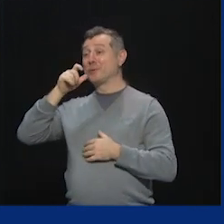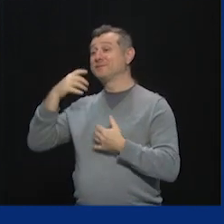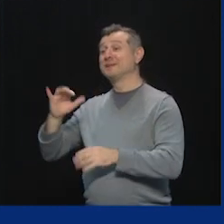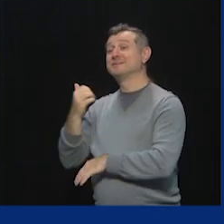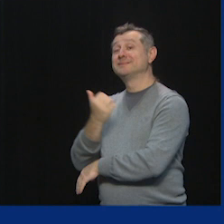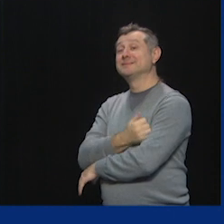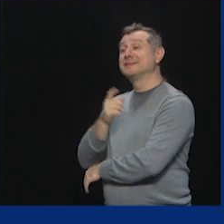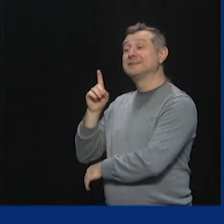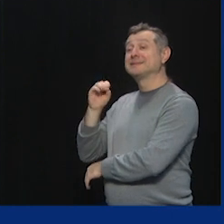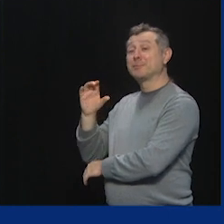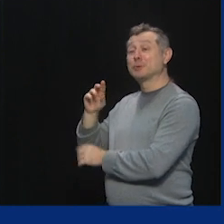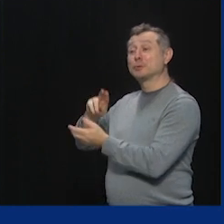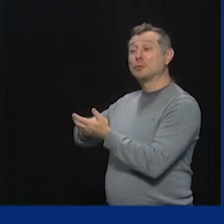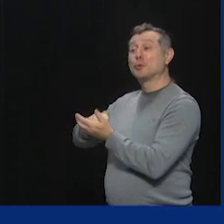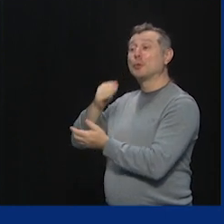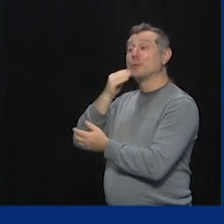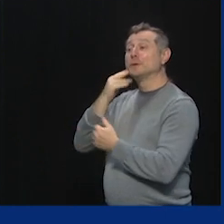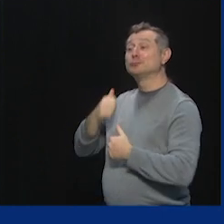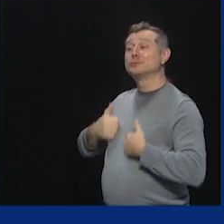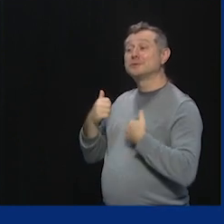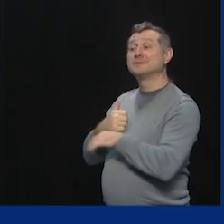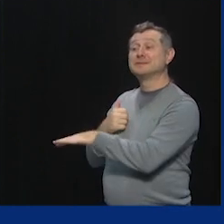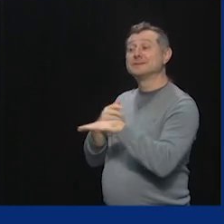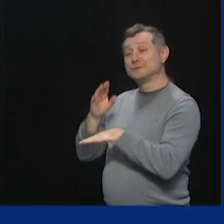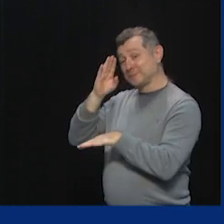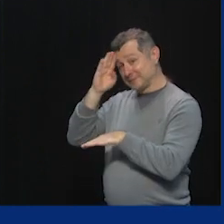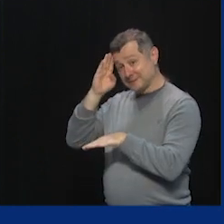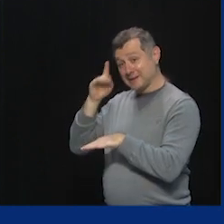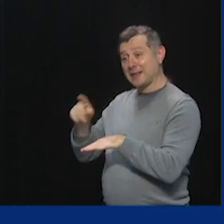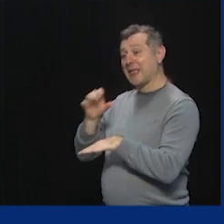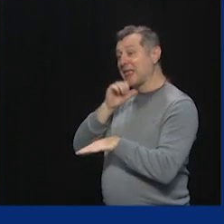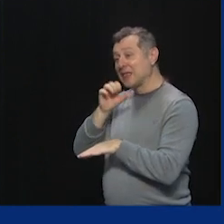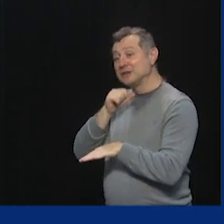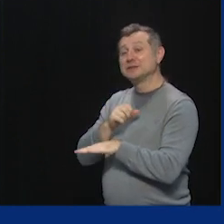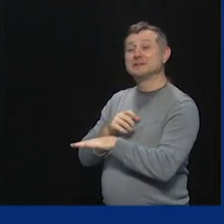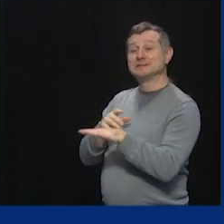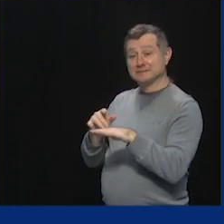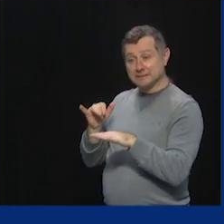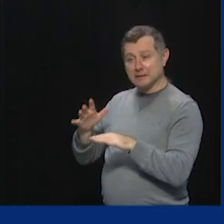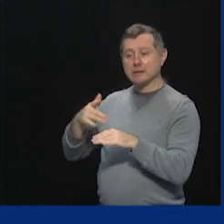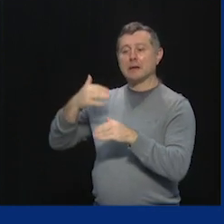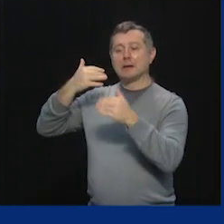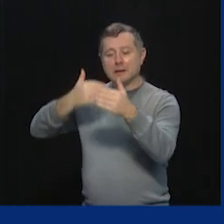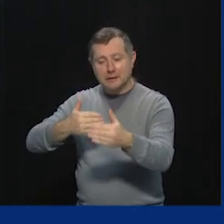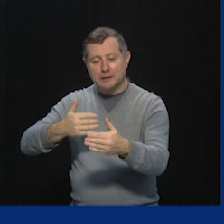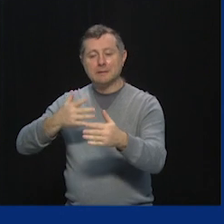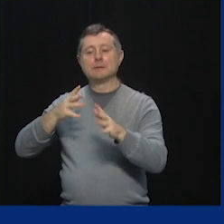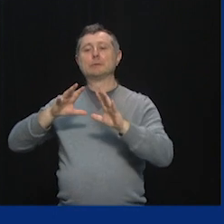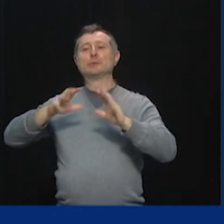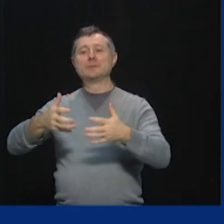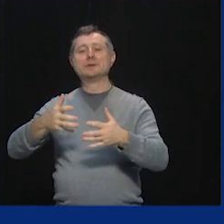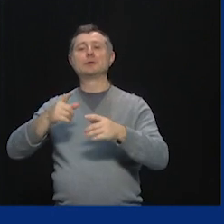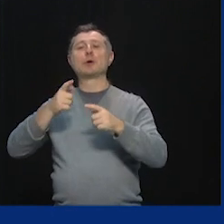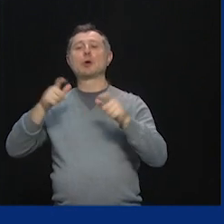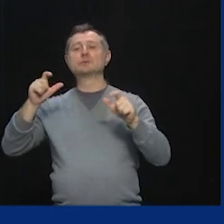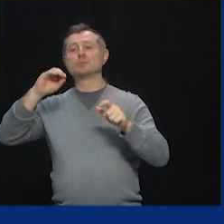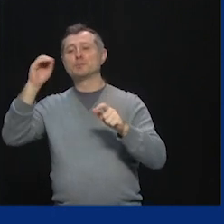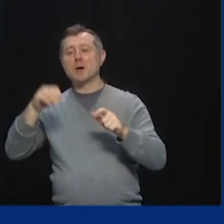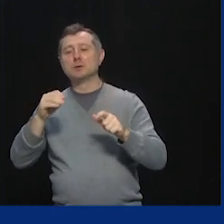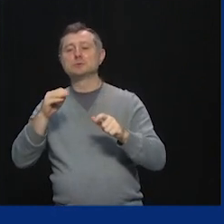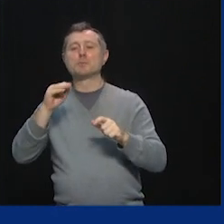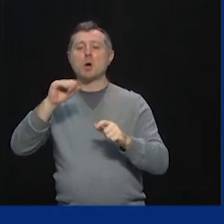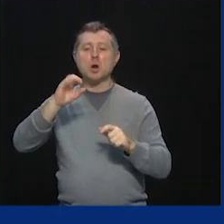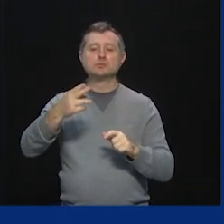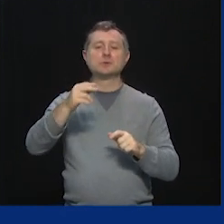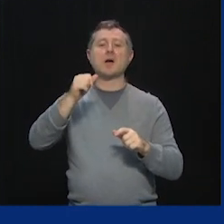congregate settings, hospitals. More people were getting elderly. And then we started getting the larger percentage of the population in March and April,